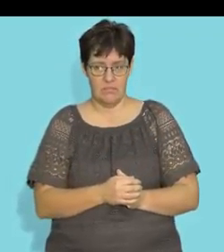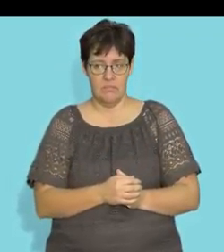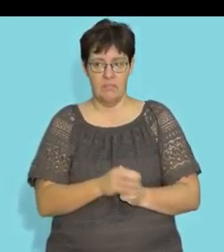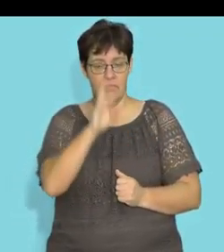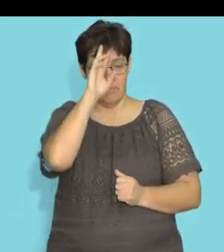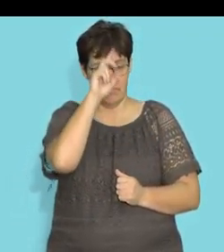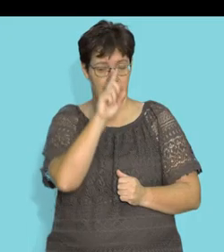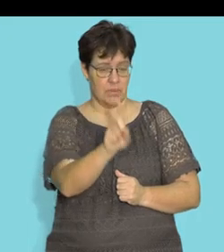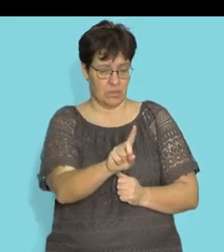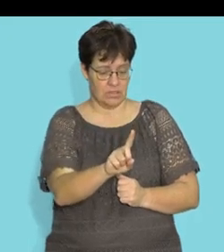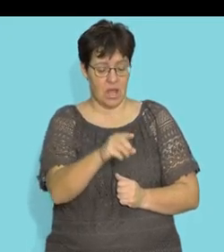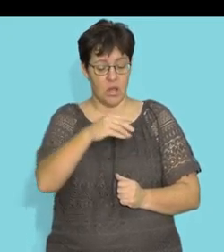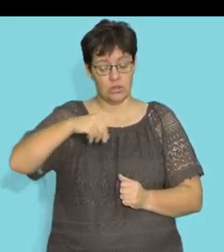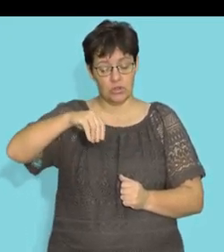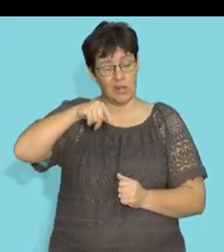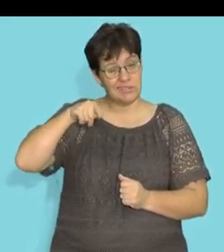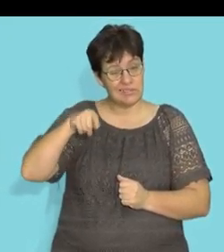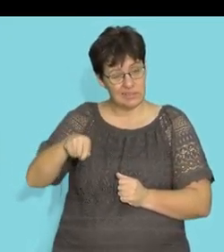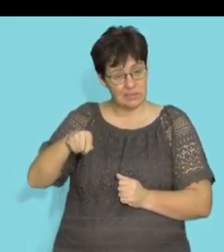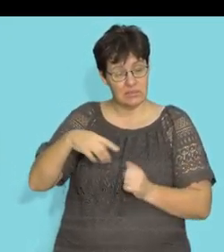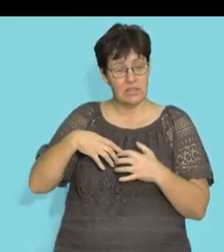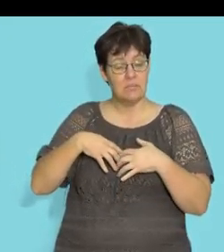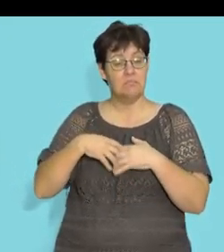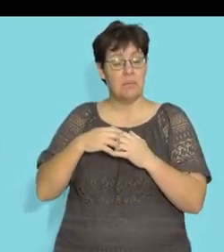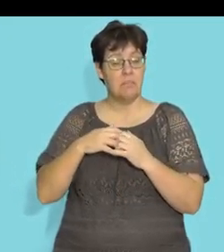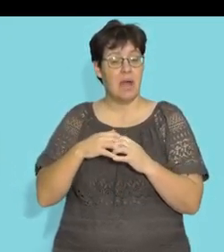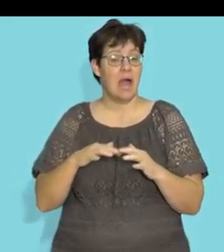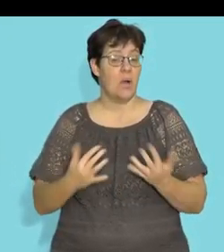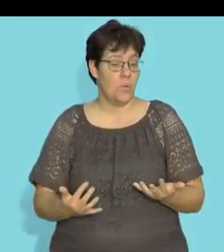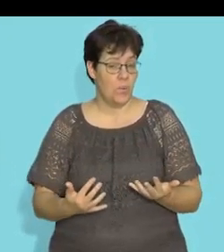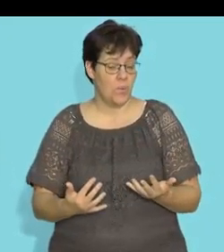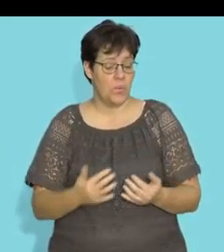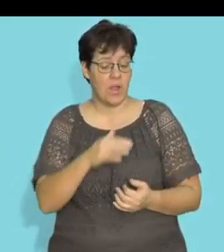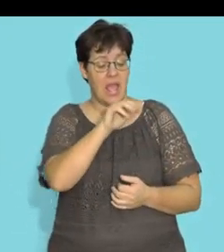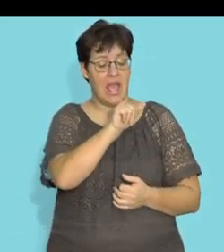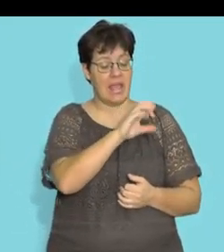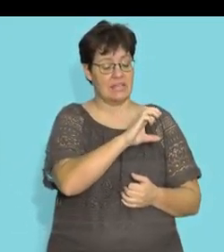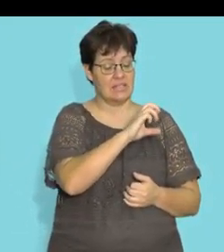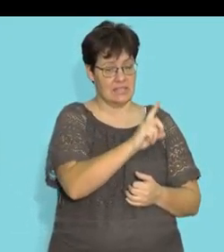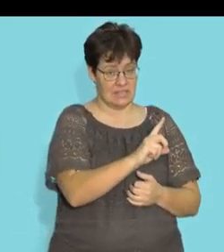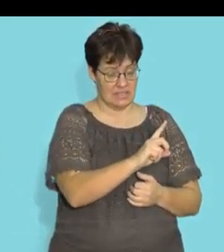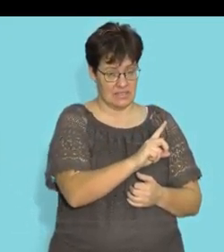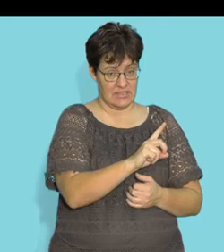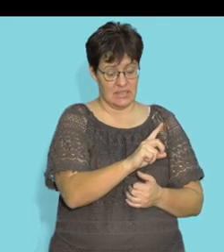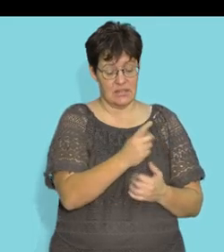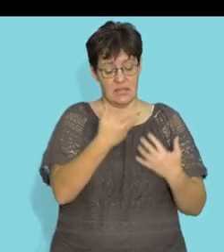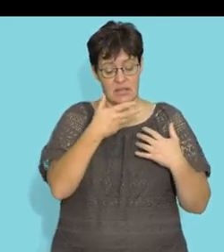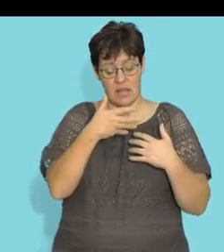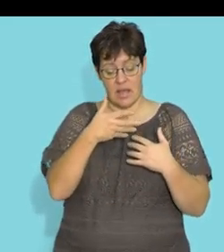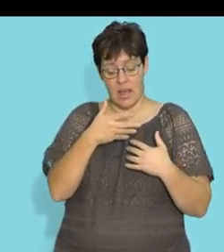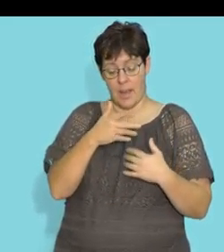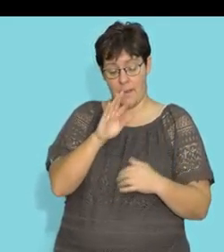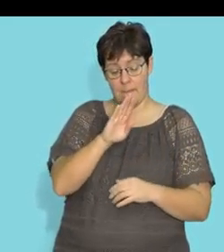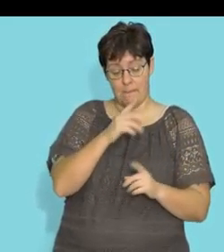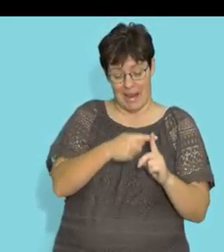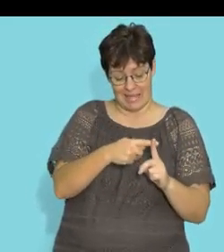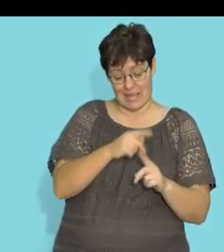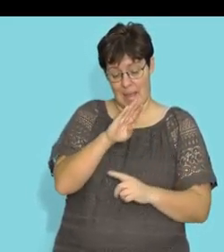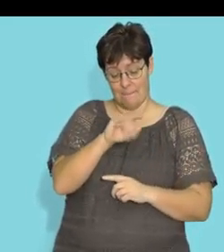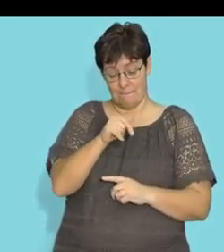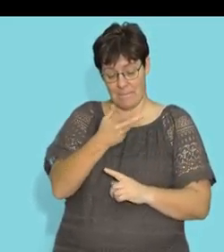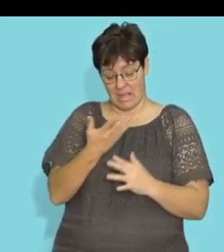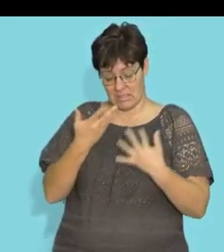So, hydrolysis is the reaction of a salt with water that may cause the change in